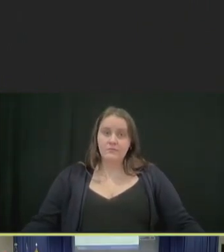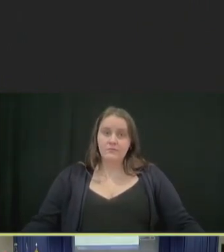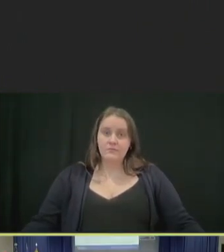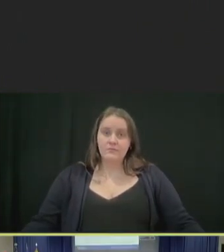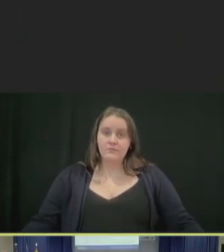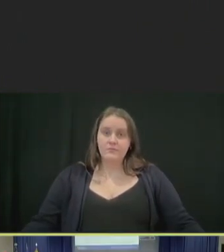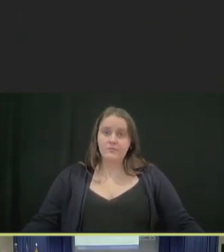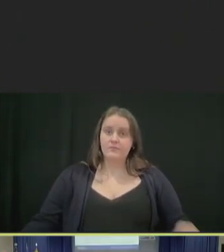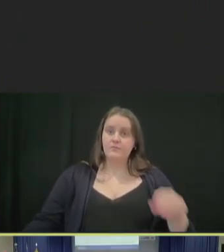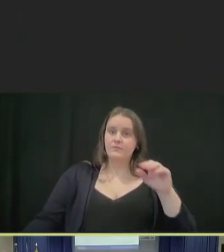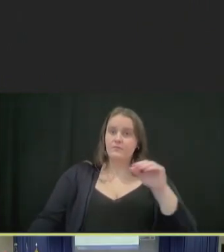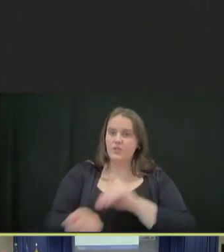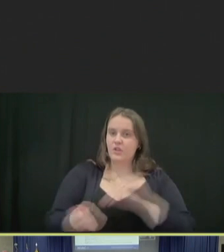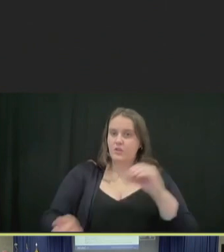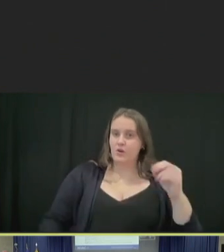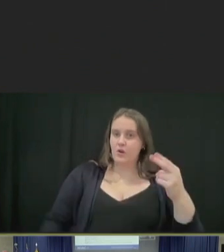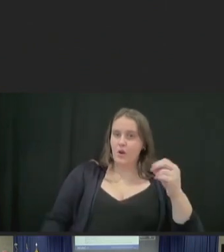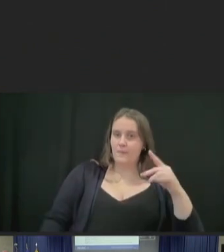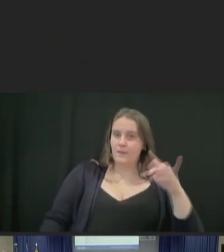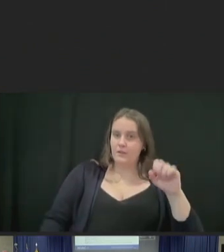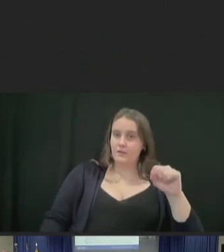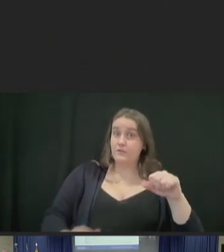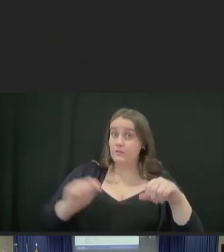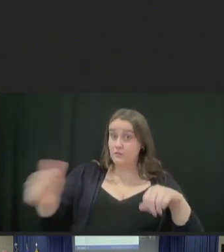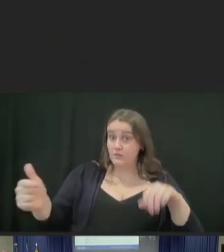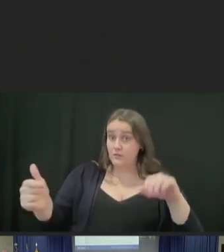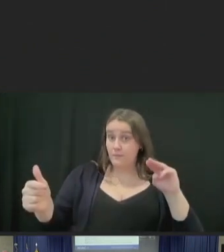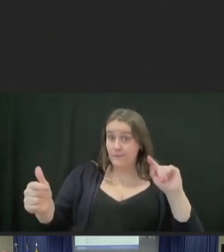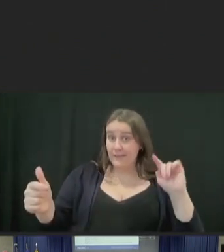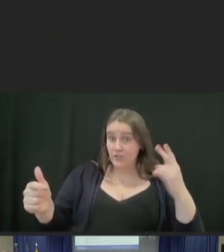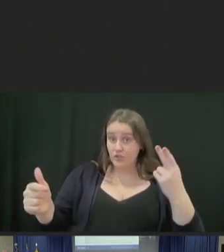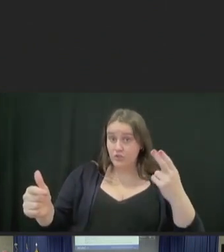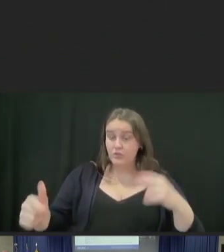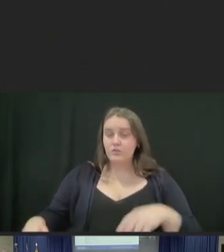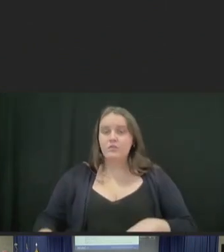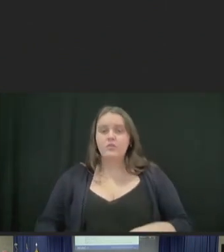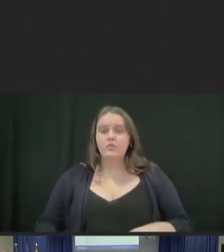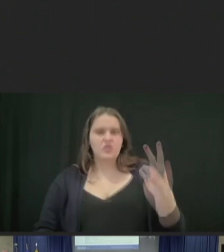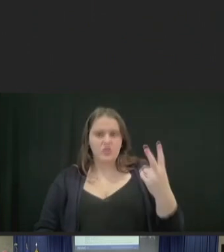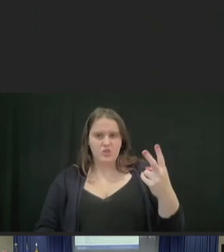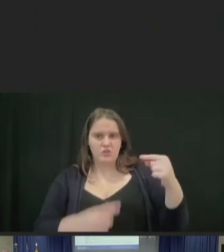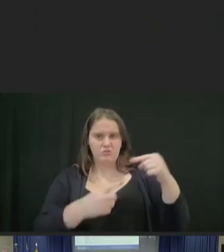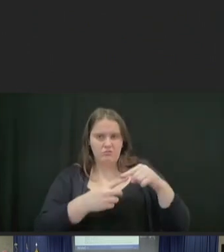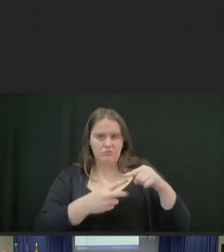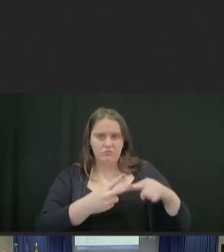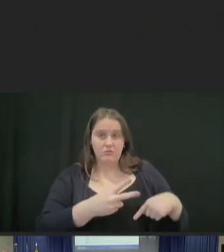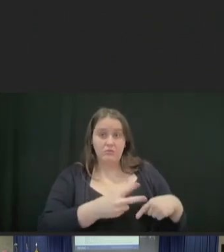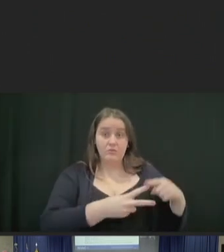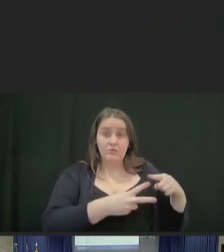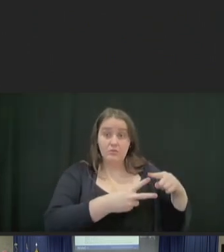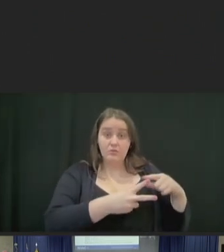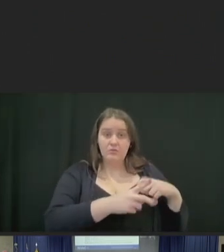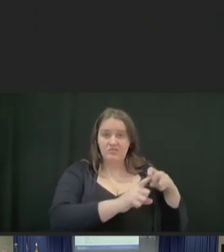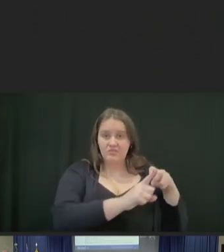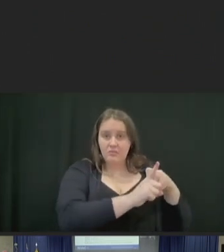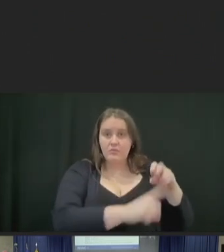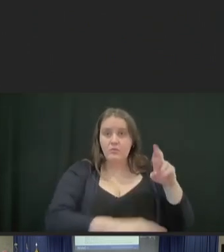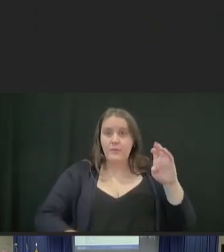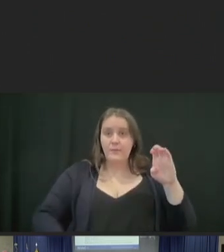Mitch, please. Yeah, so two points. Just one that on following up what Rebecca just said. I think